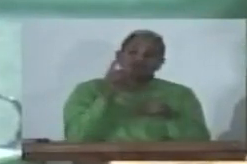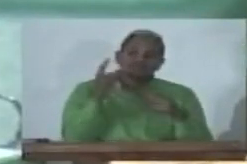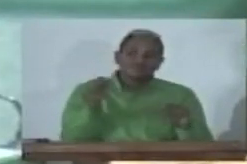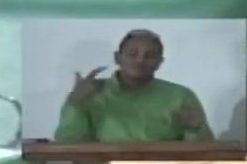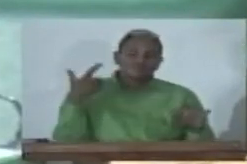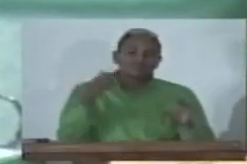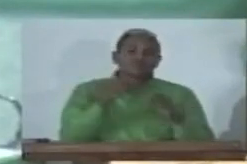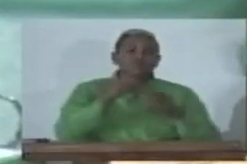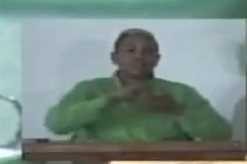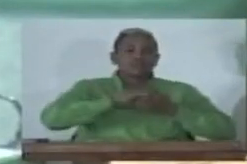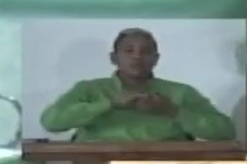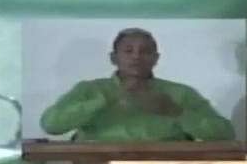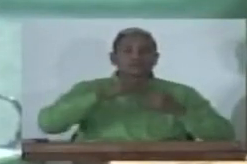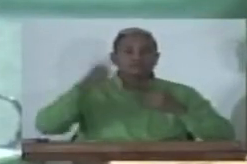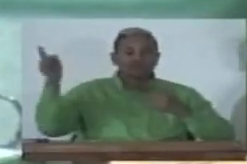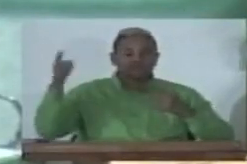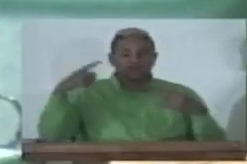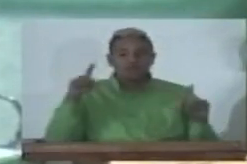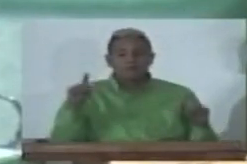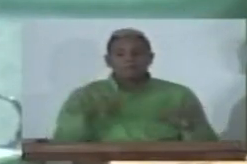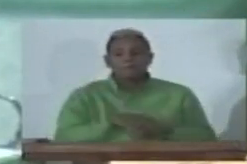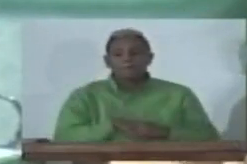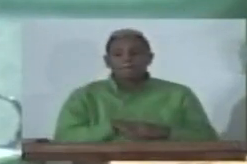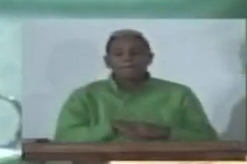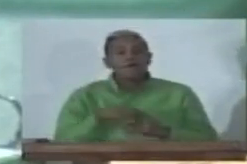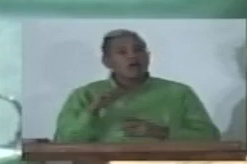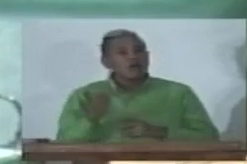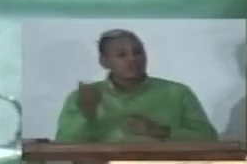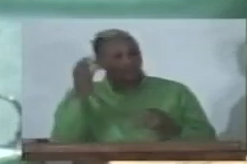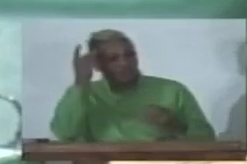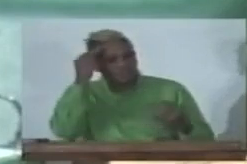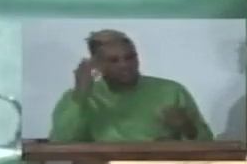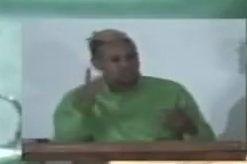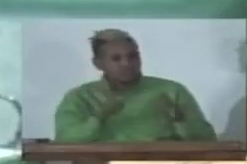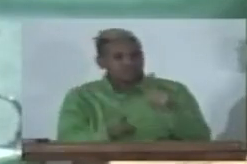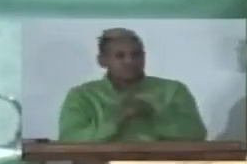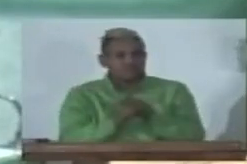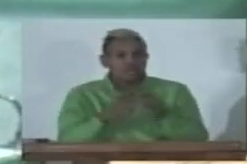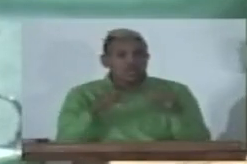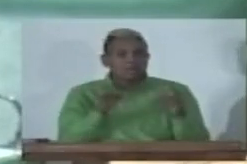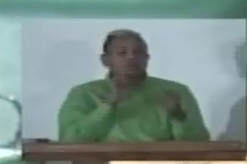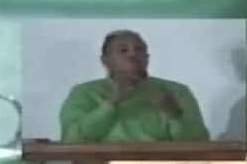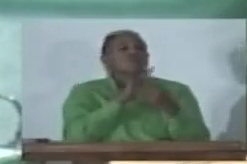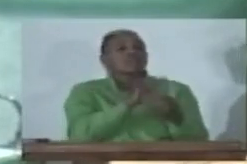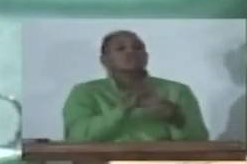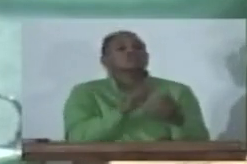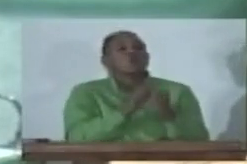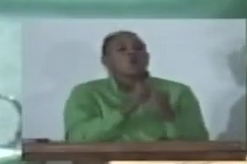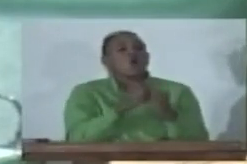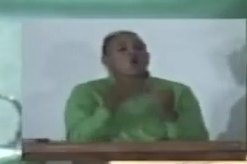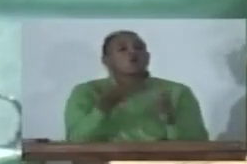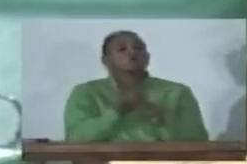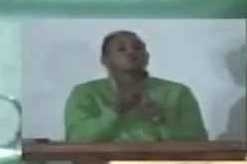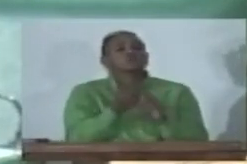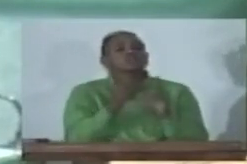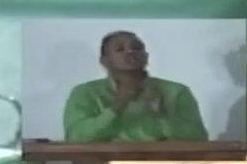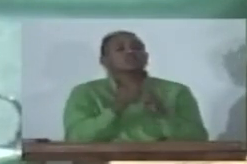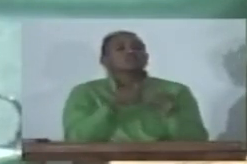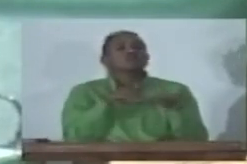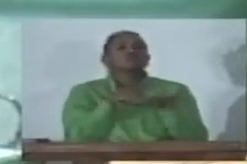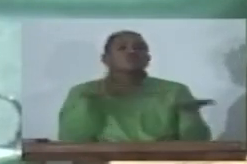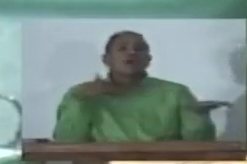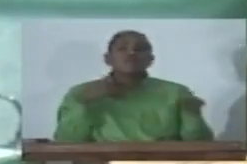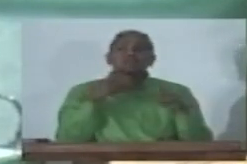to St. Thomas. And there are other considerations in relation to how to treat with traffic and